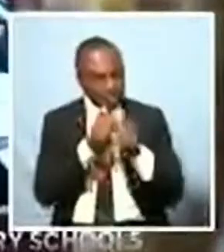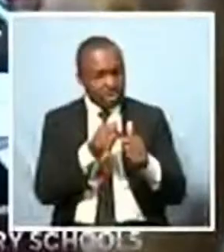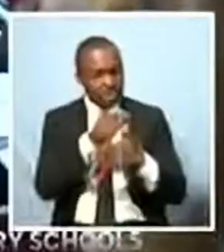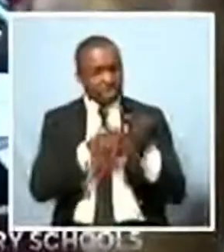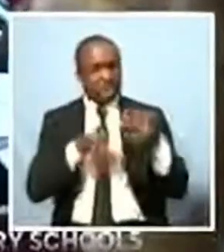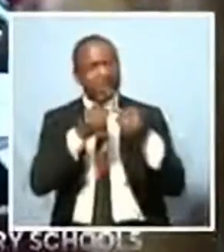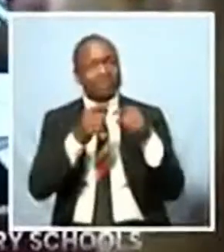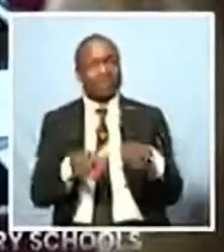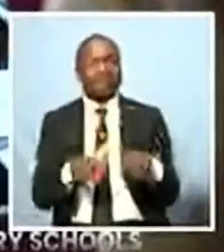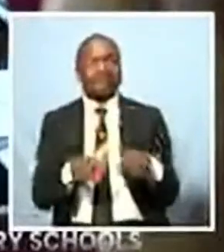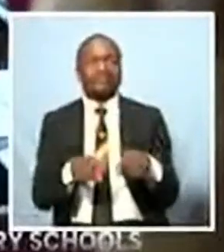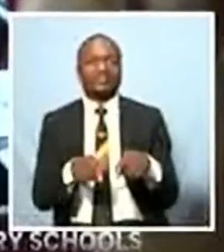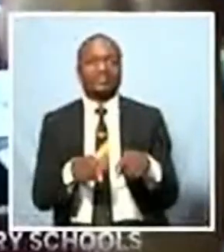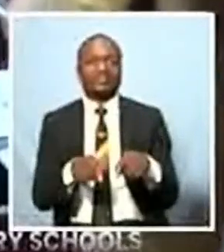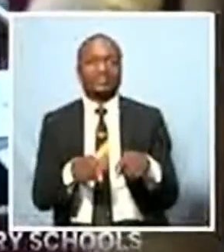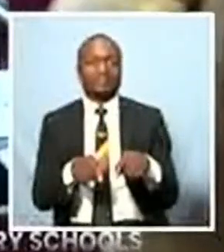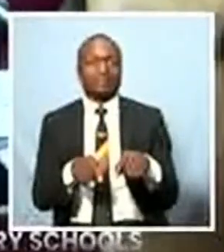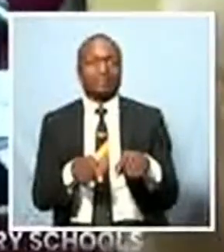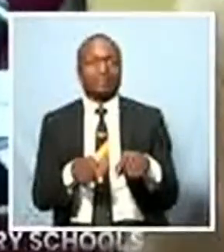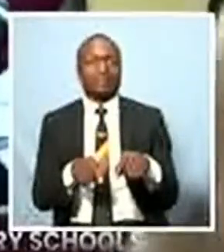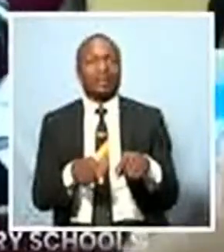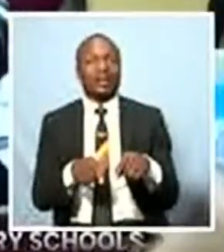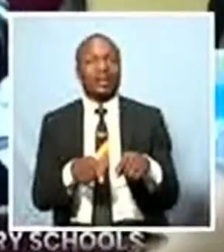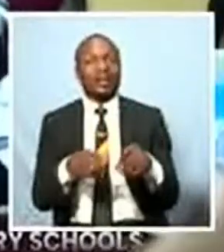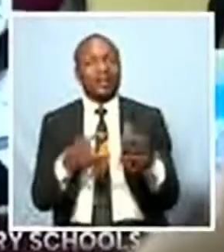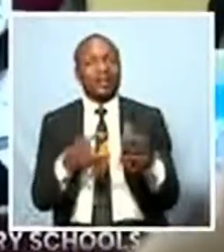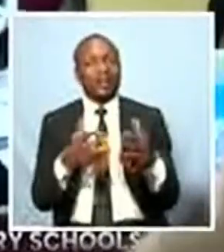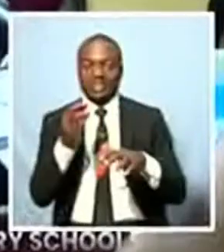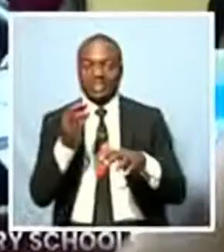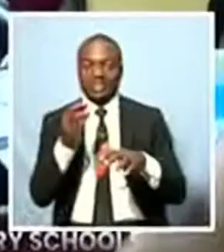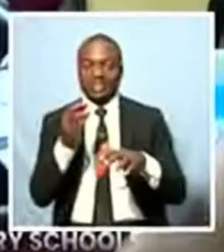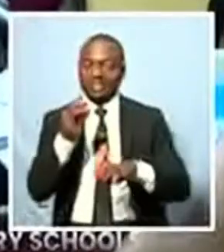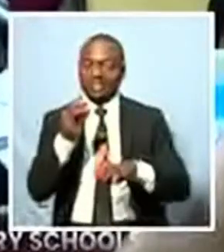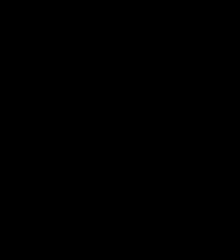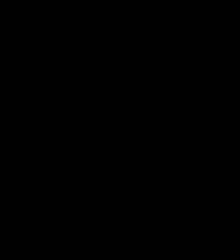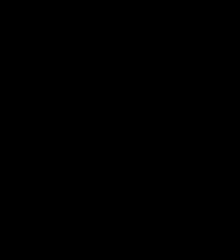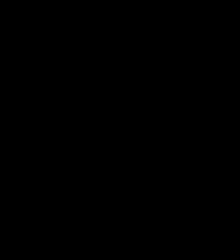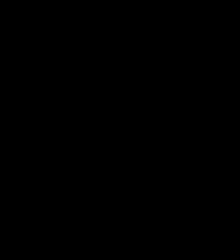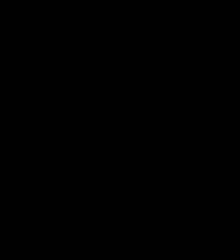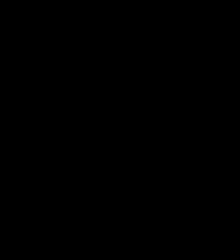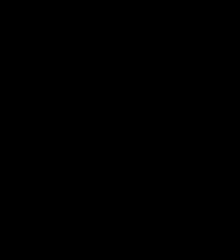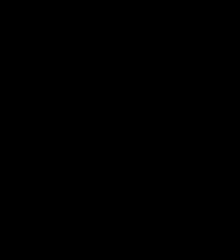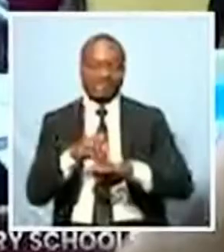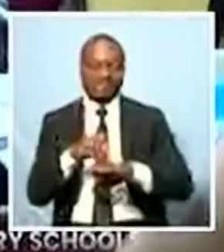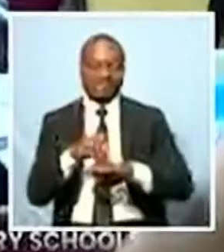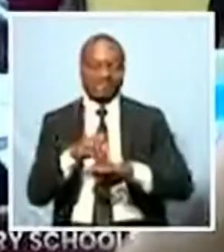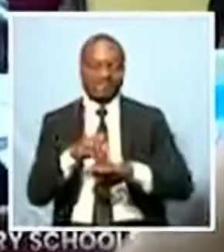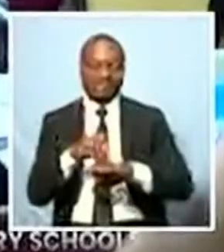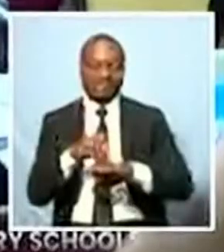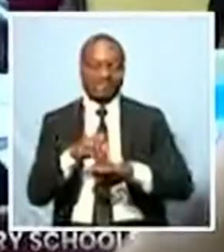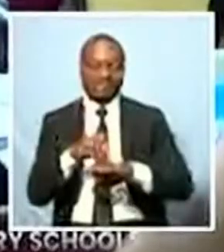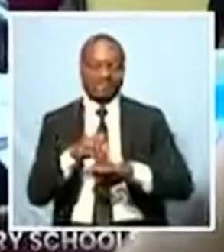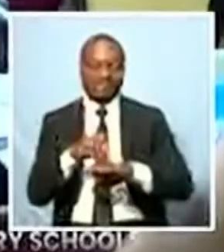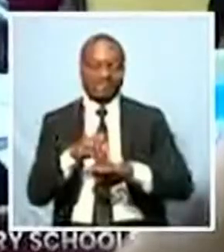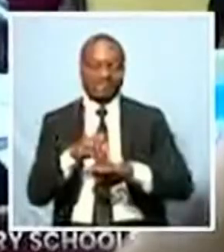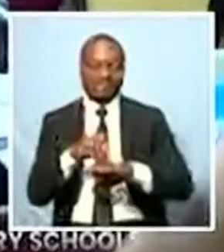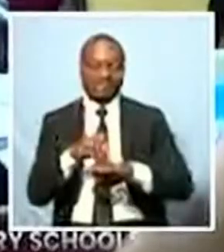happening. So the actual hands-on aspect is not the aspect.